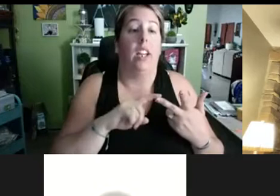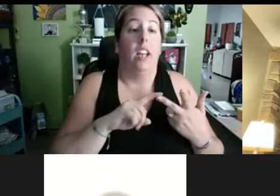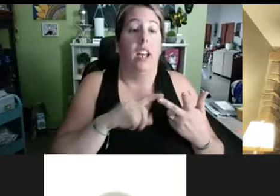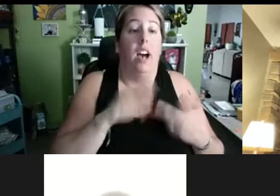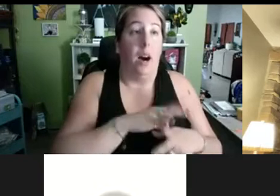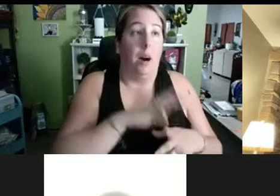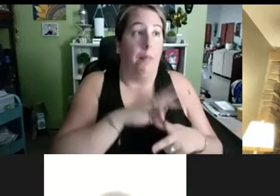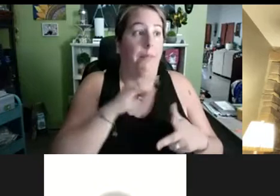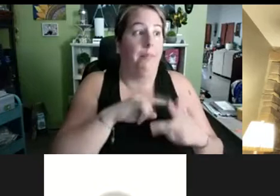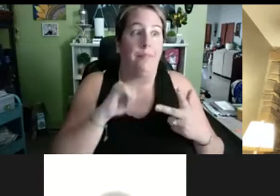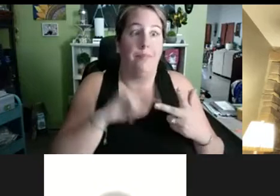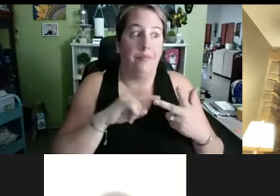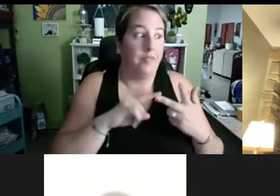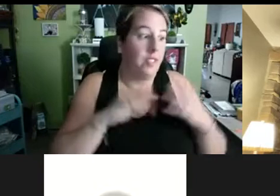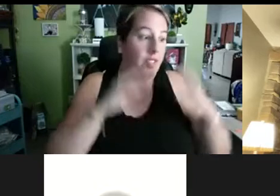boating.